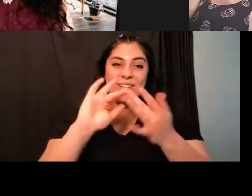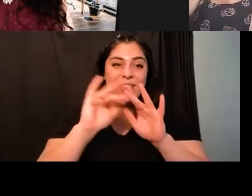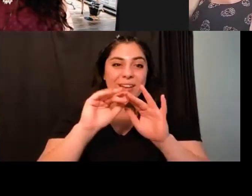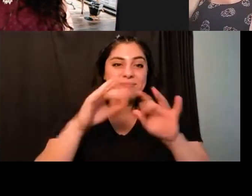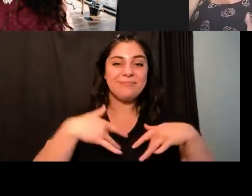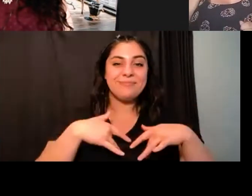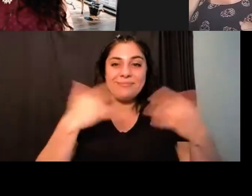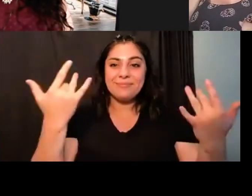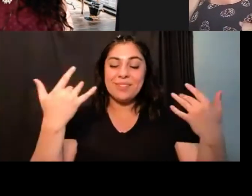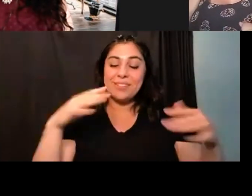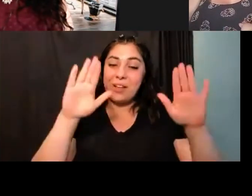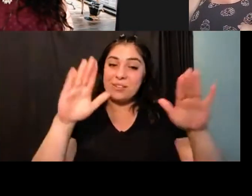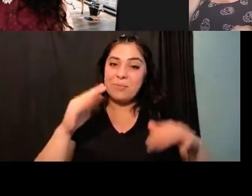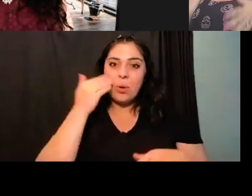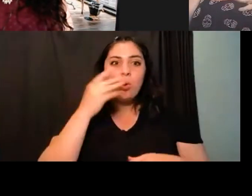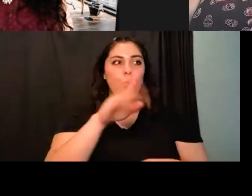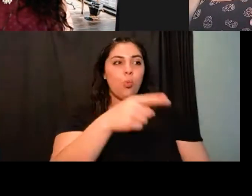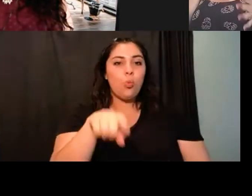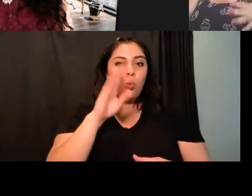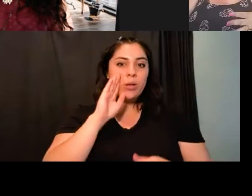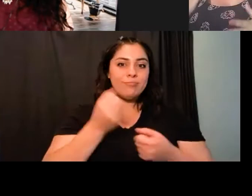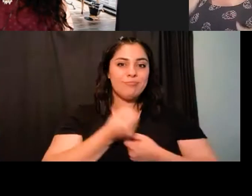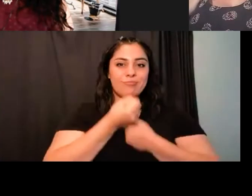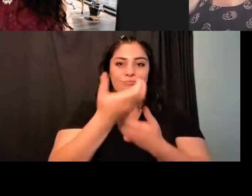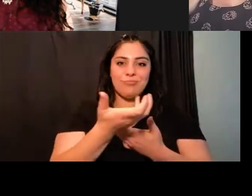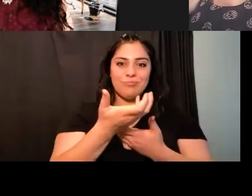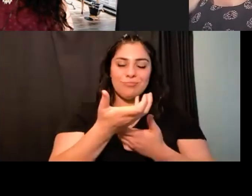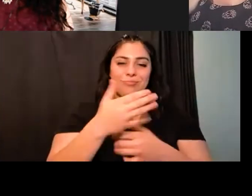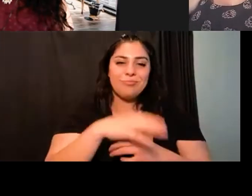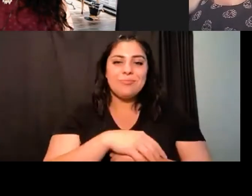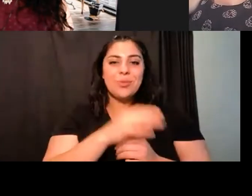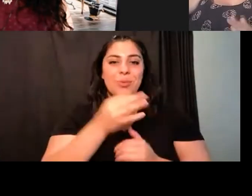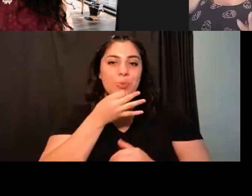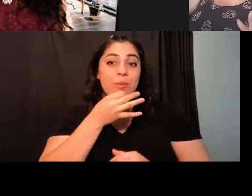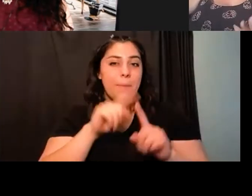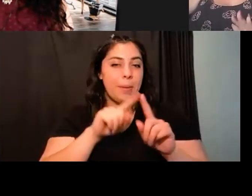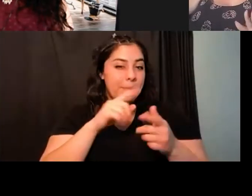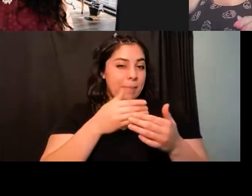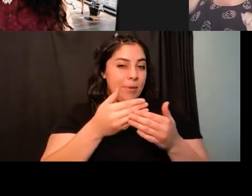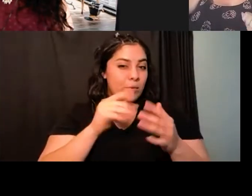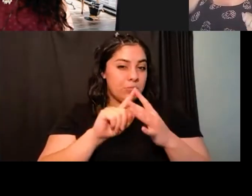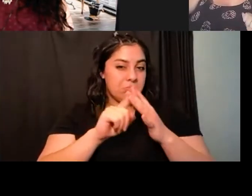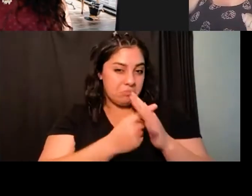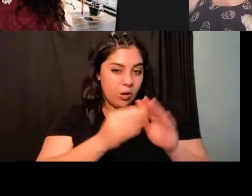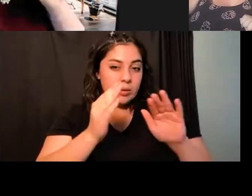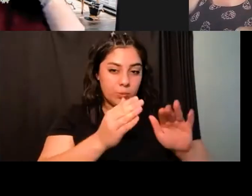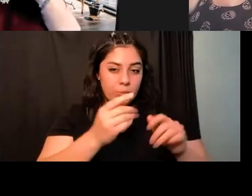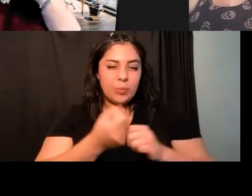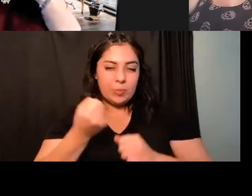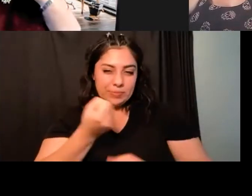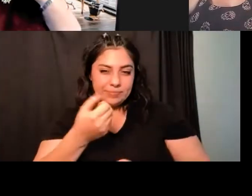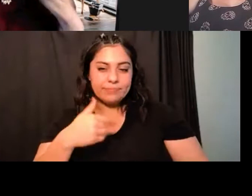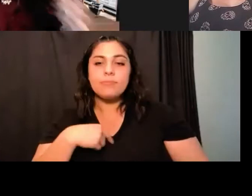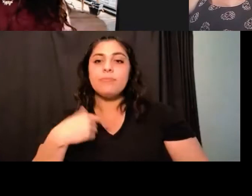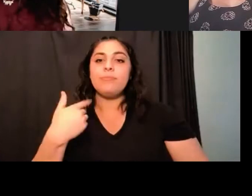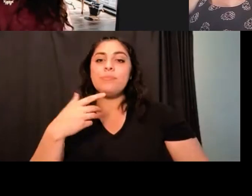some spoken word for us. Before I turn things over to the cast and let y'all just take the mic and I just become a participant